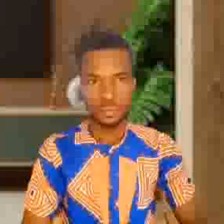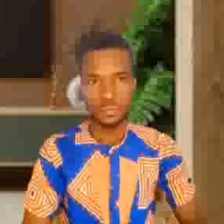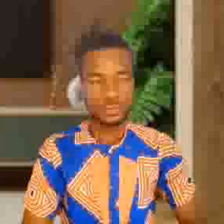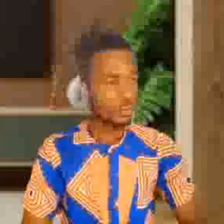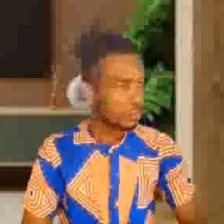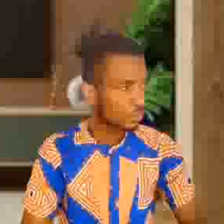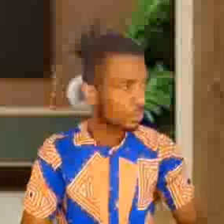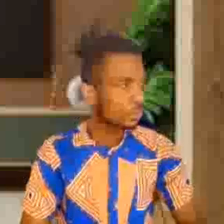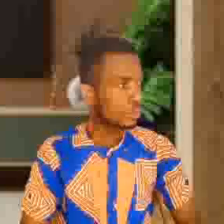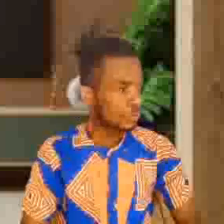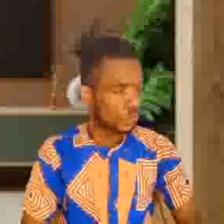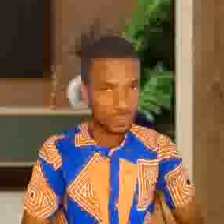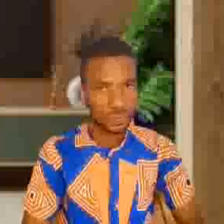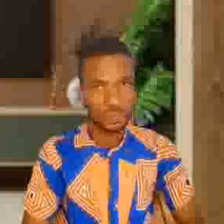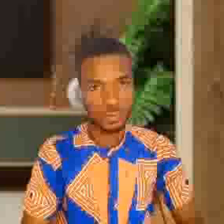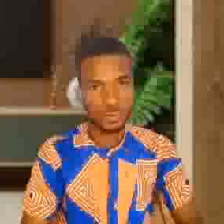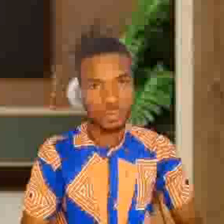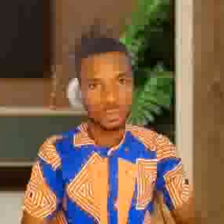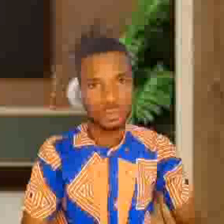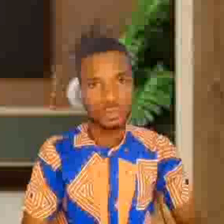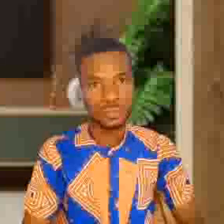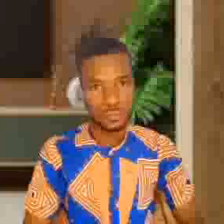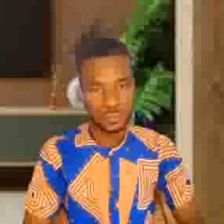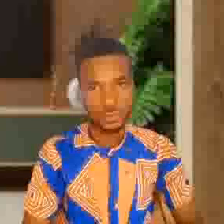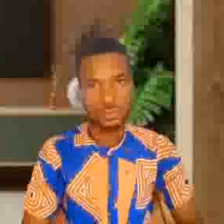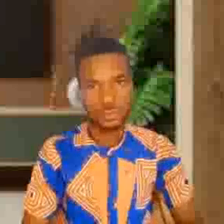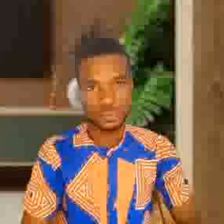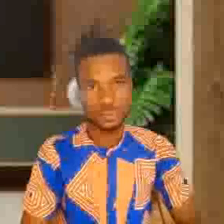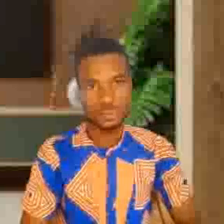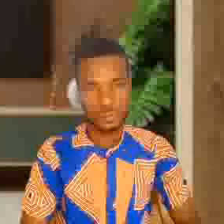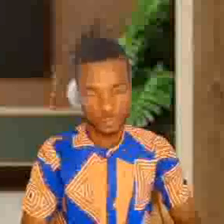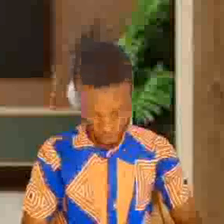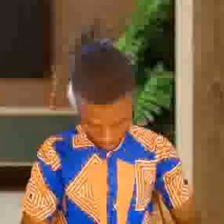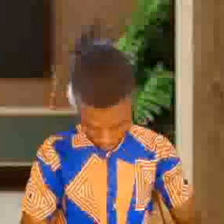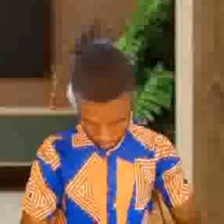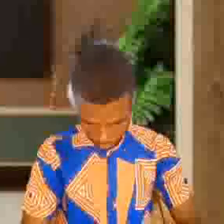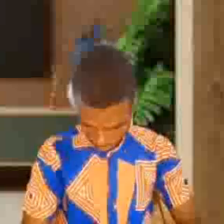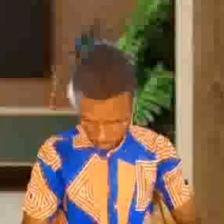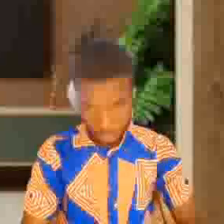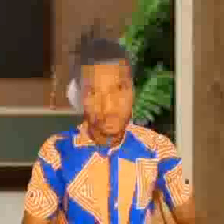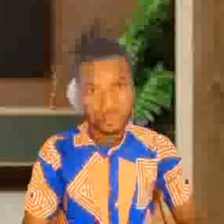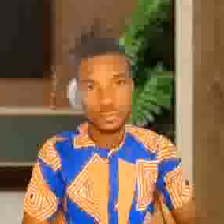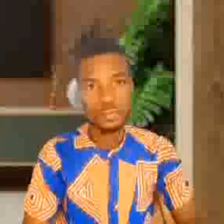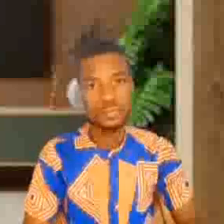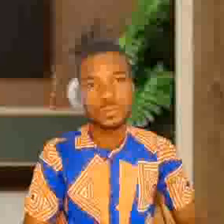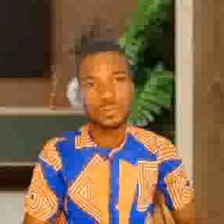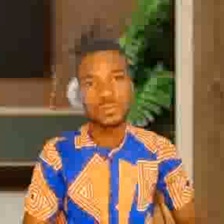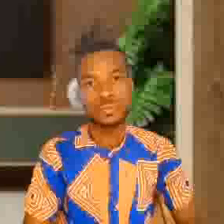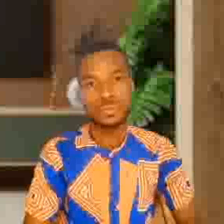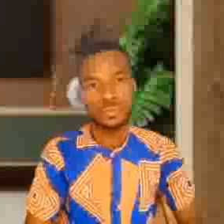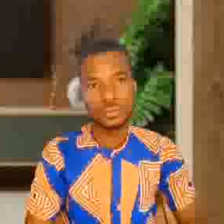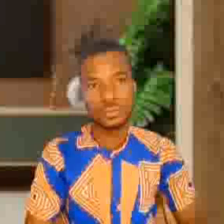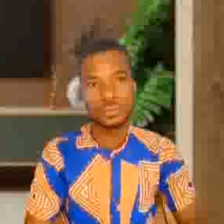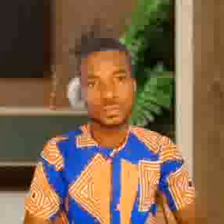rations. And in this particular case, there were two rations. Ration in the morning. And the